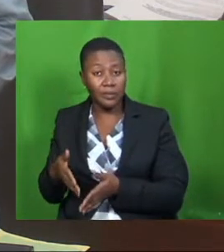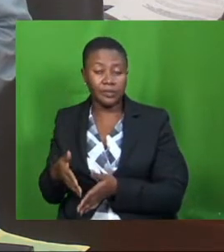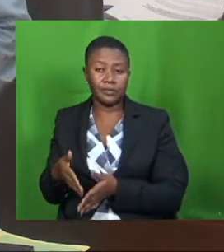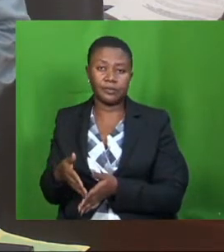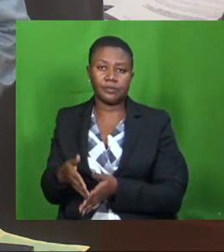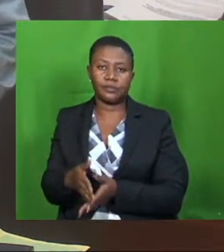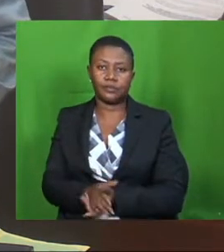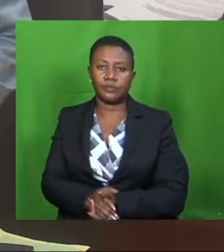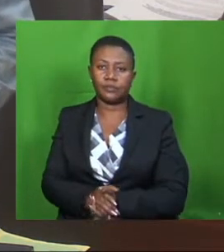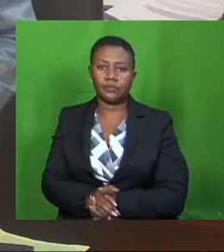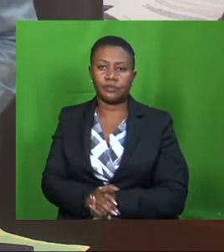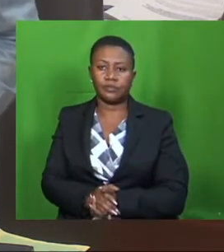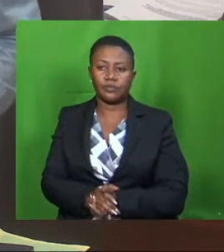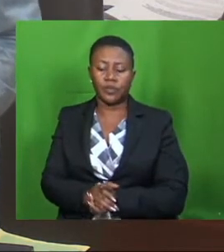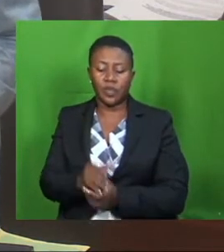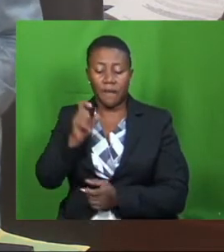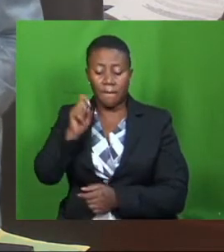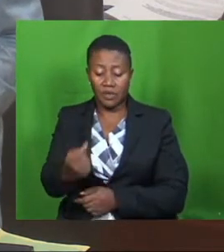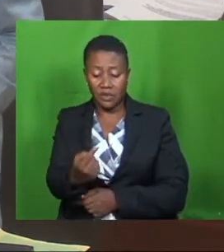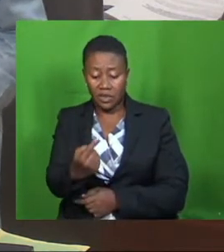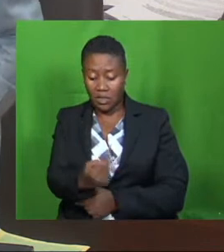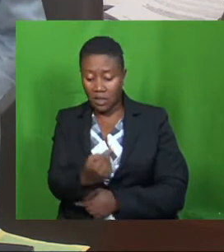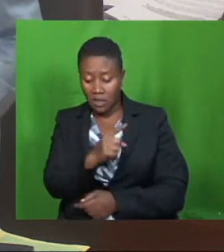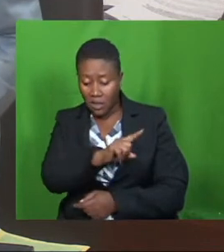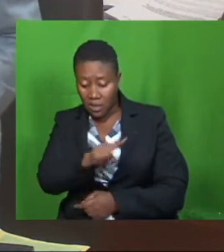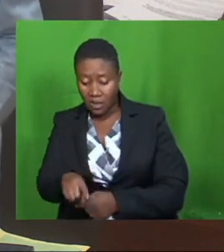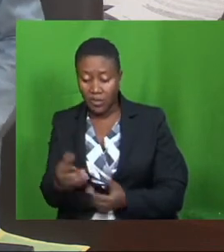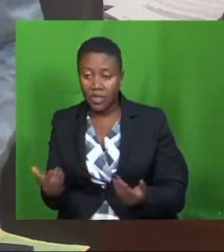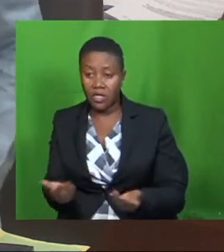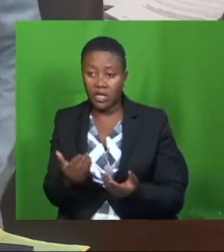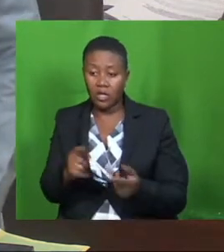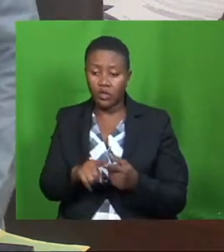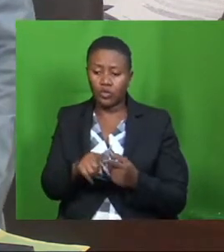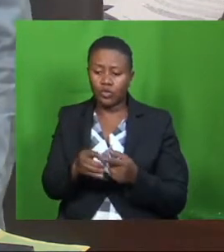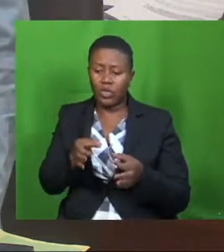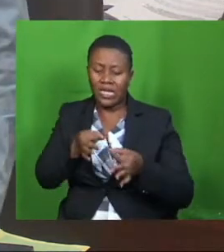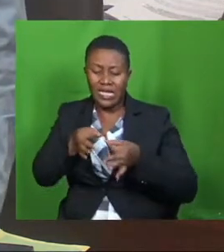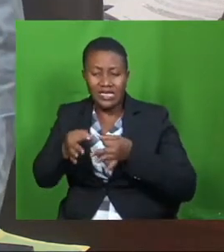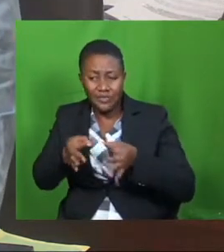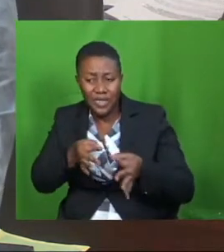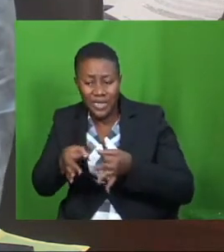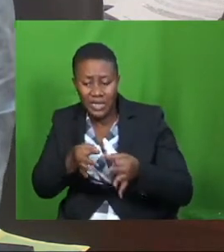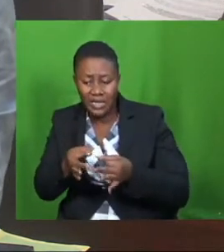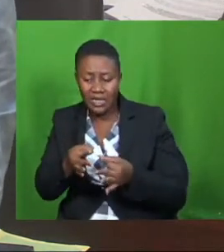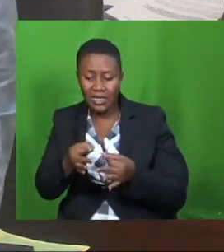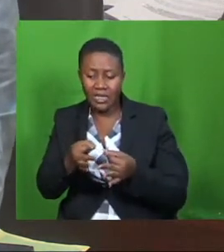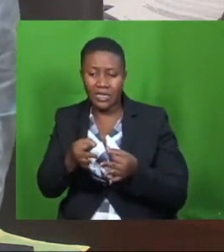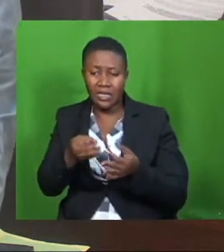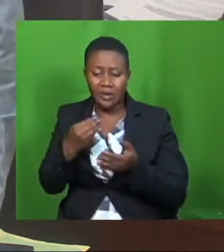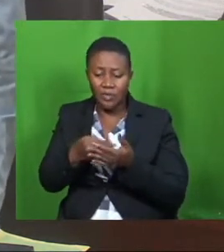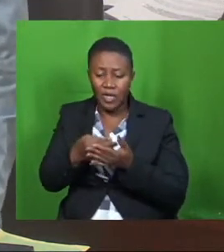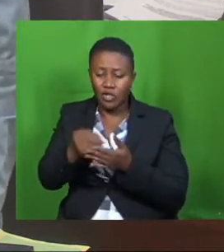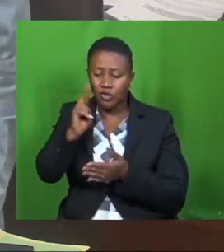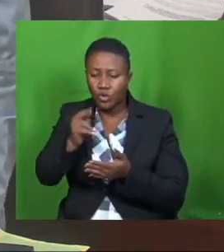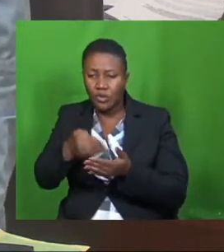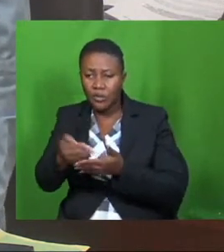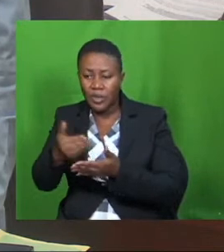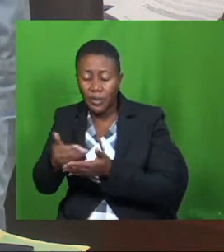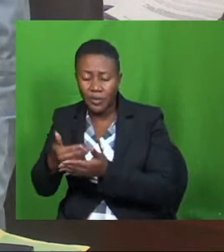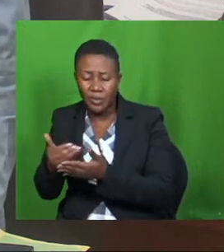think that we should stay off action of matters related to the Minister for Finance. And we demand that he